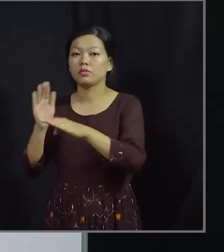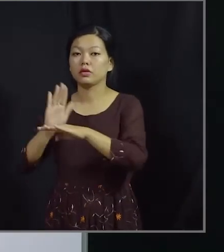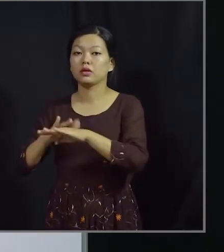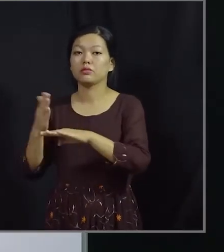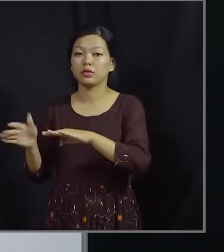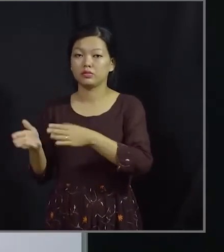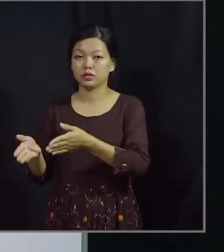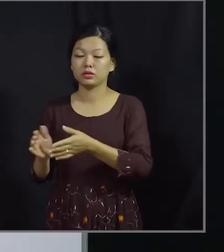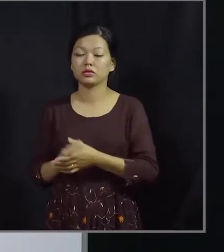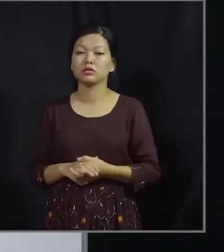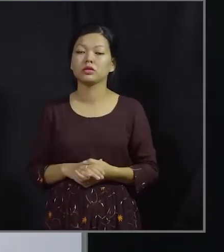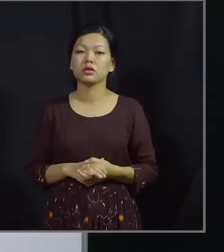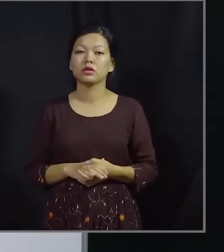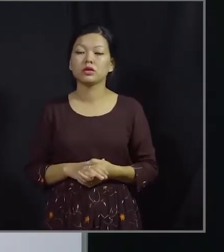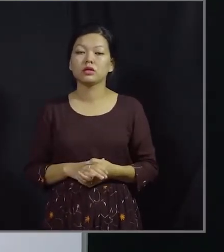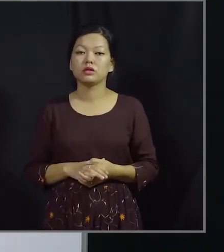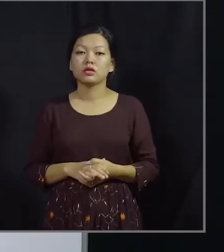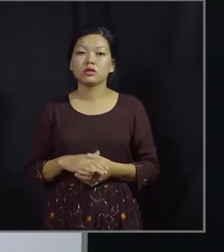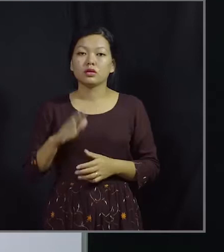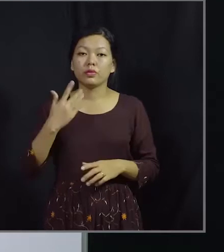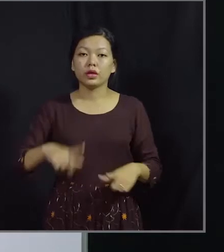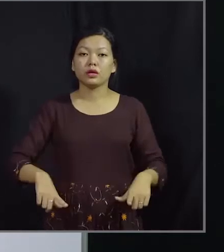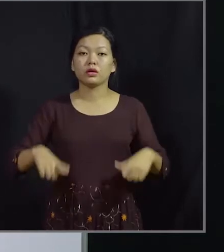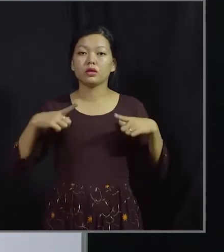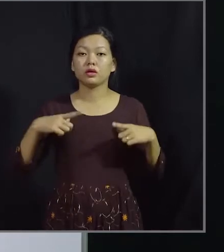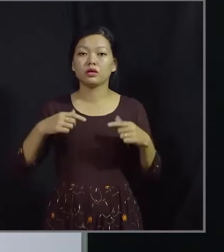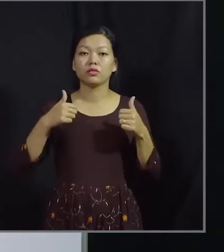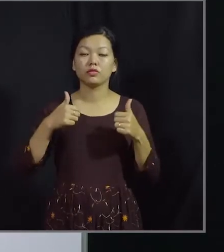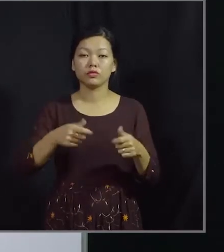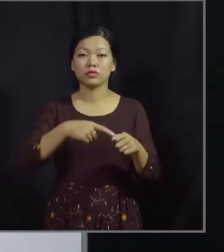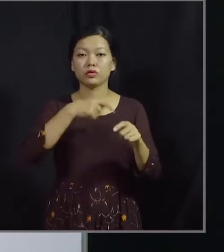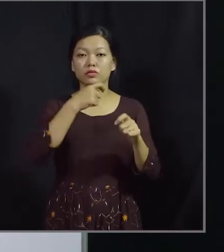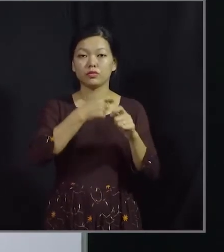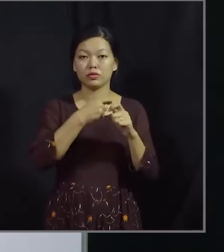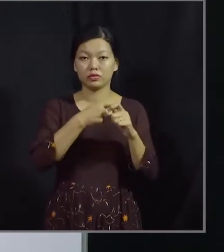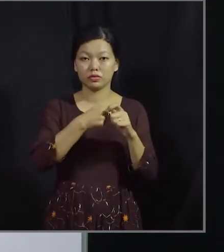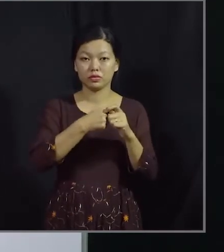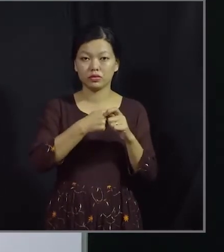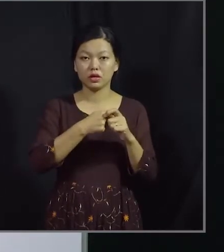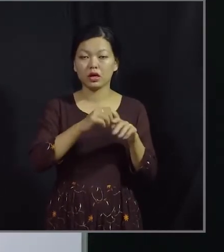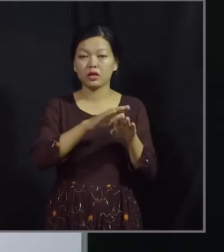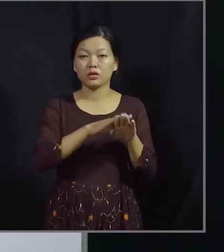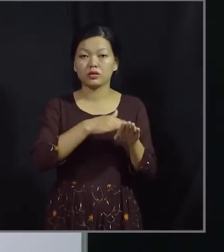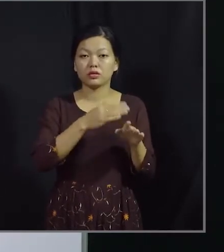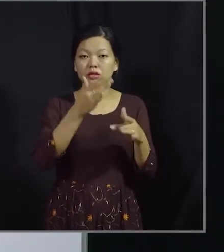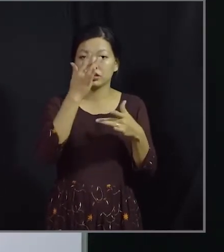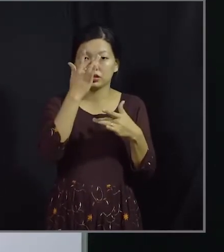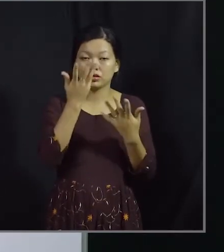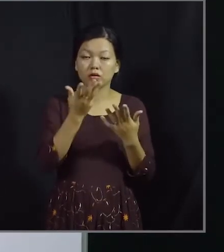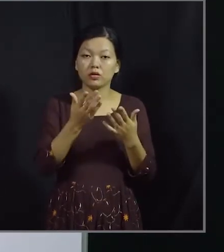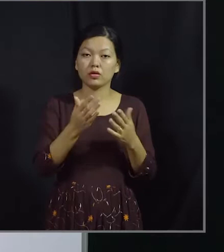while he was alive. So when he dies, he is entitled to get his share.